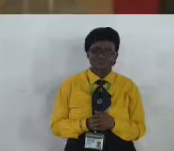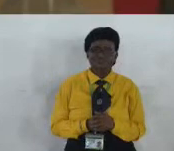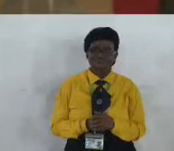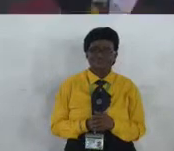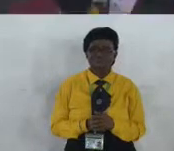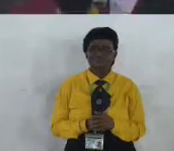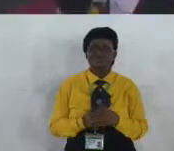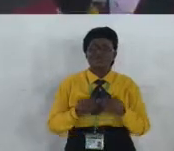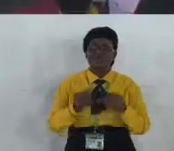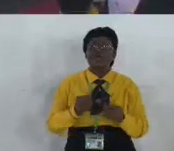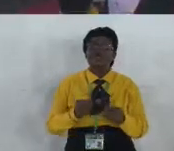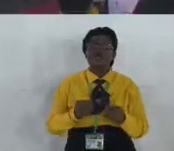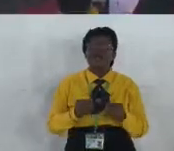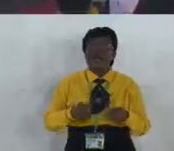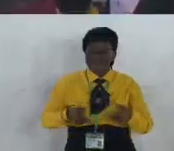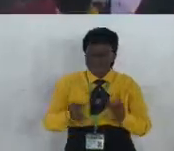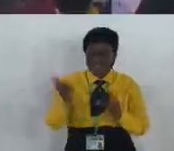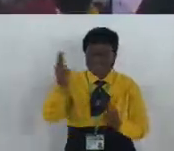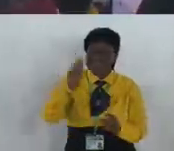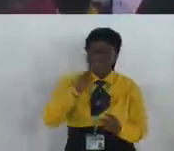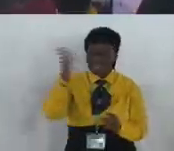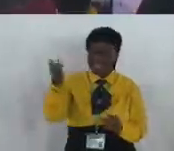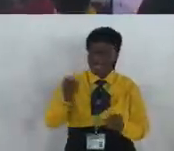Accelerate their promotion, O God.